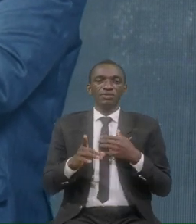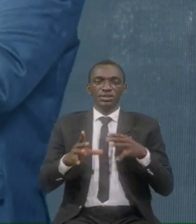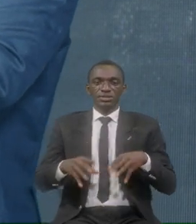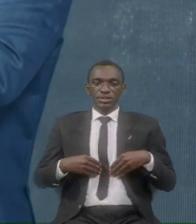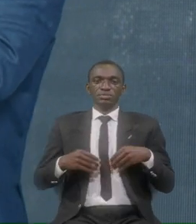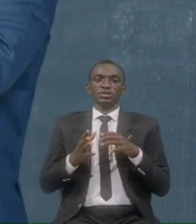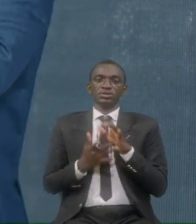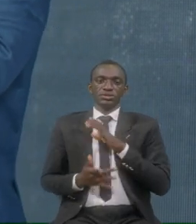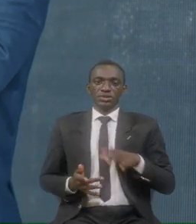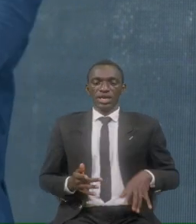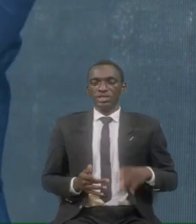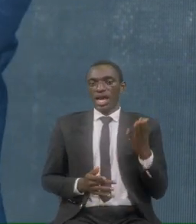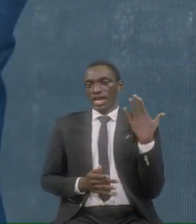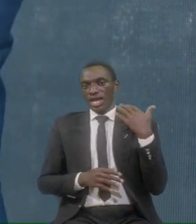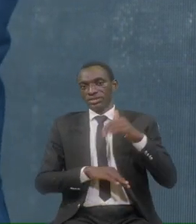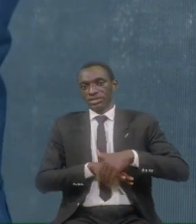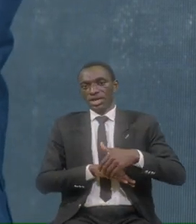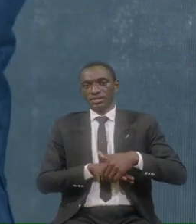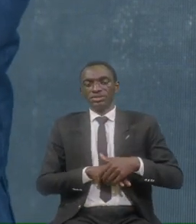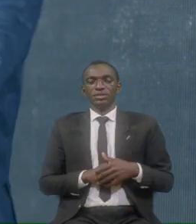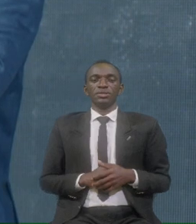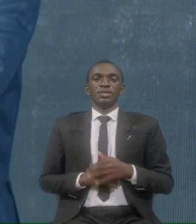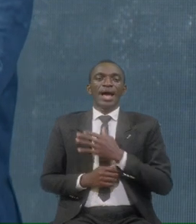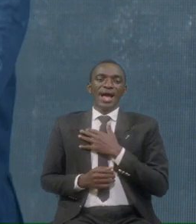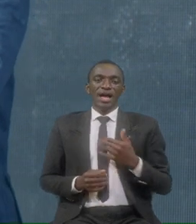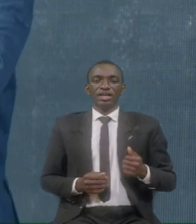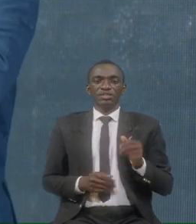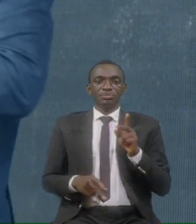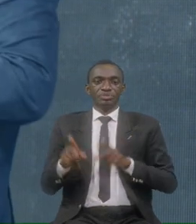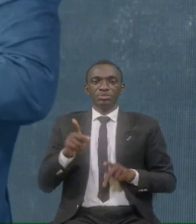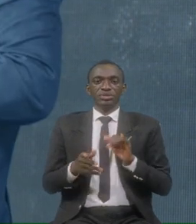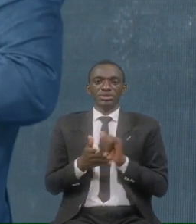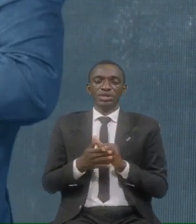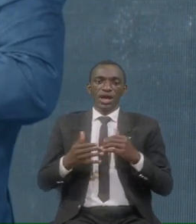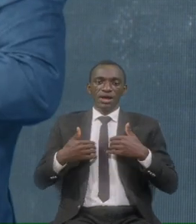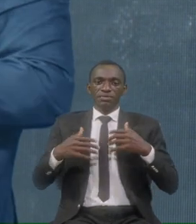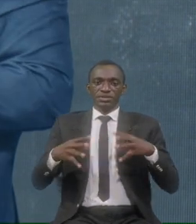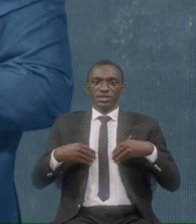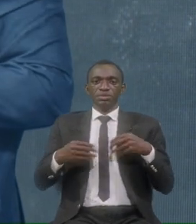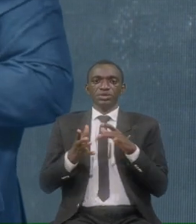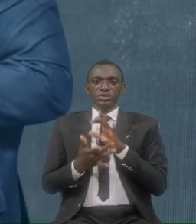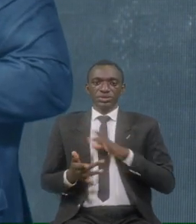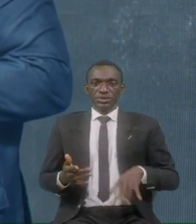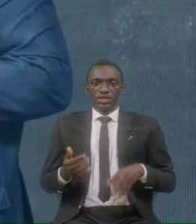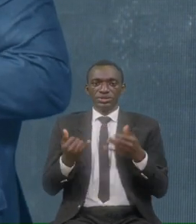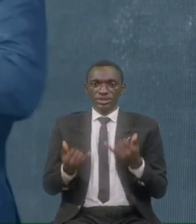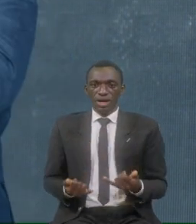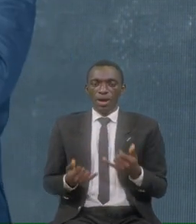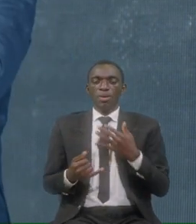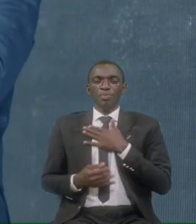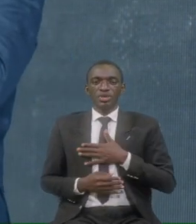night, and those of you who are giving you have given your life to Christ now, make sure by 3 p.m.